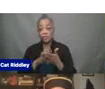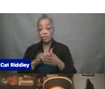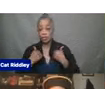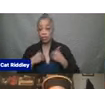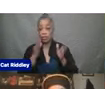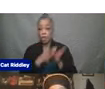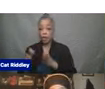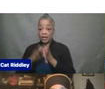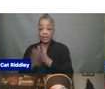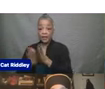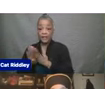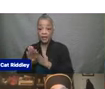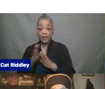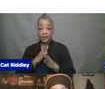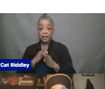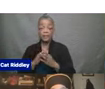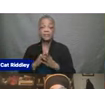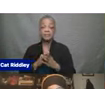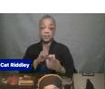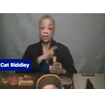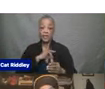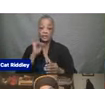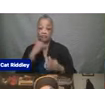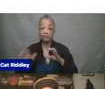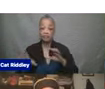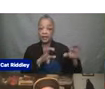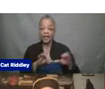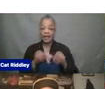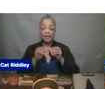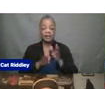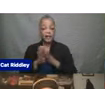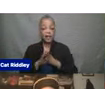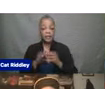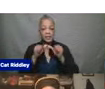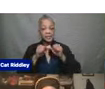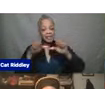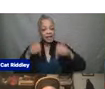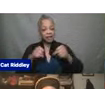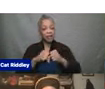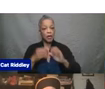development, police misconduct, and development of sustainable urban communities.